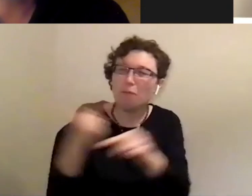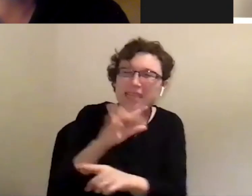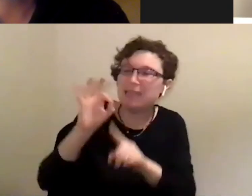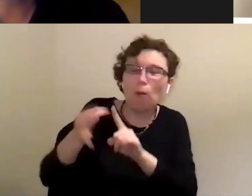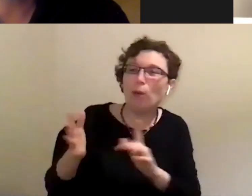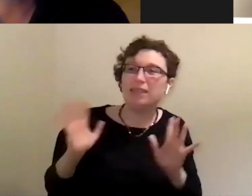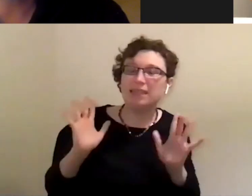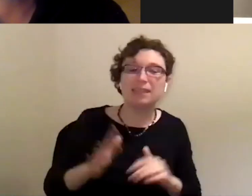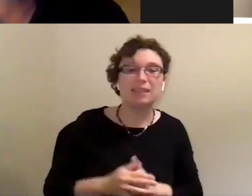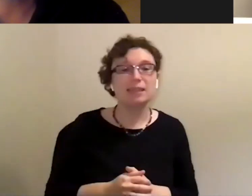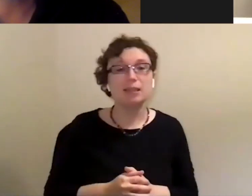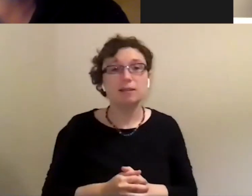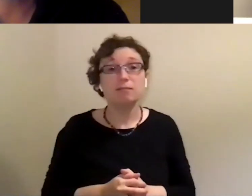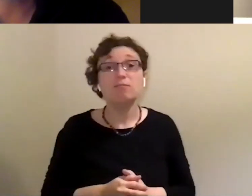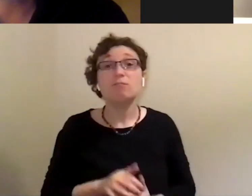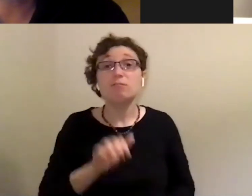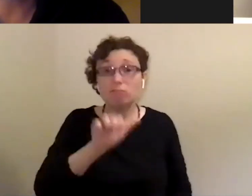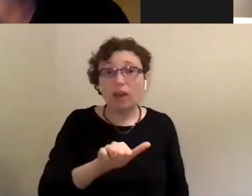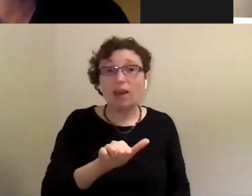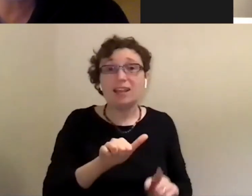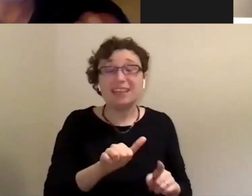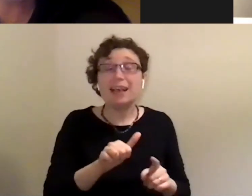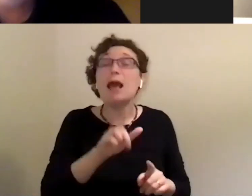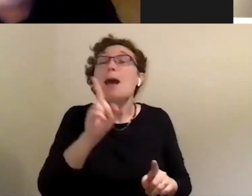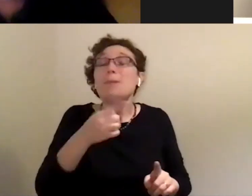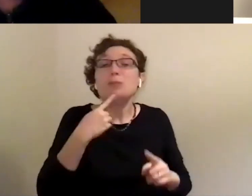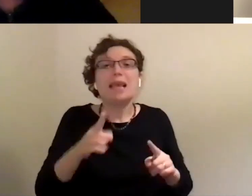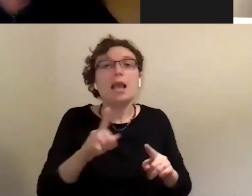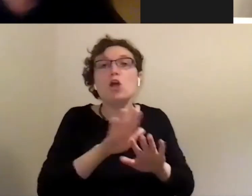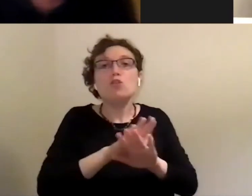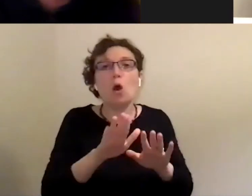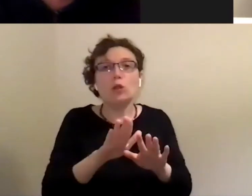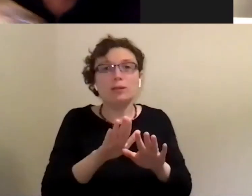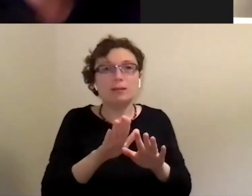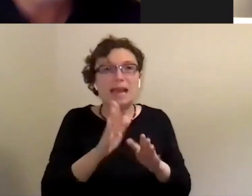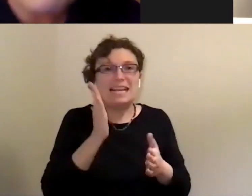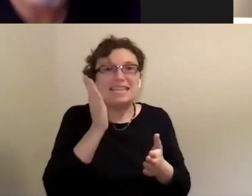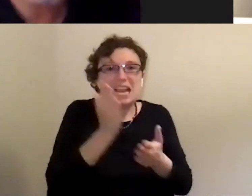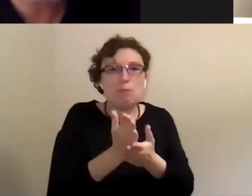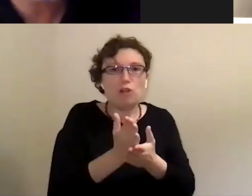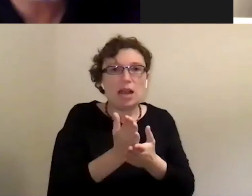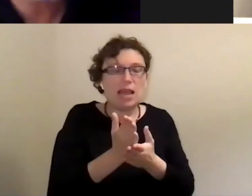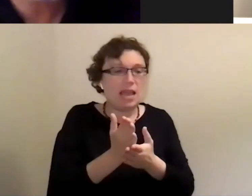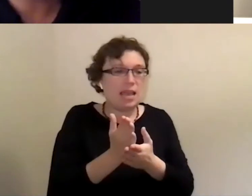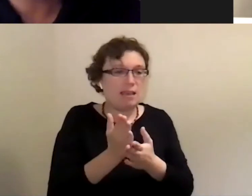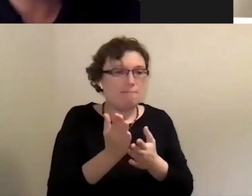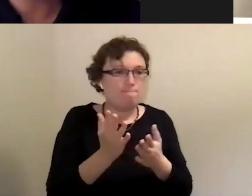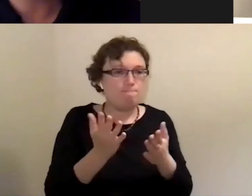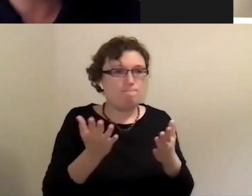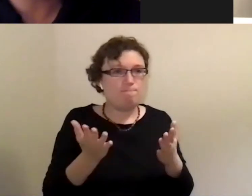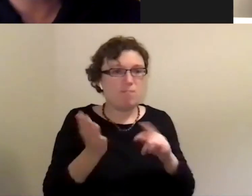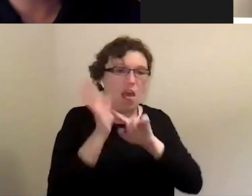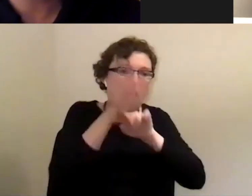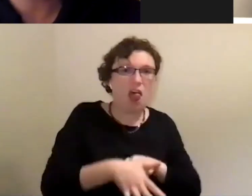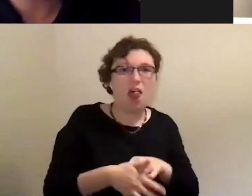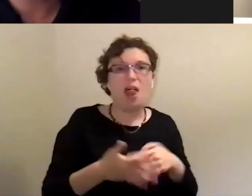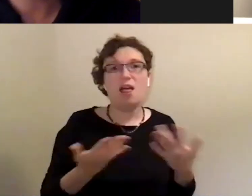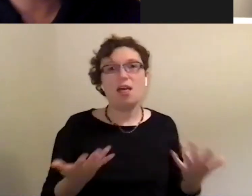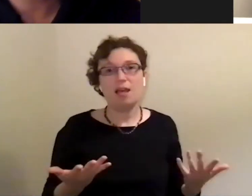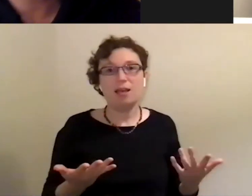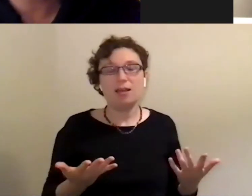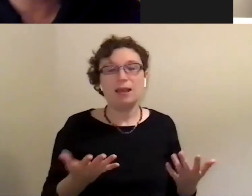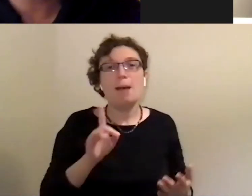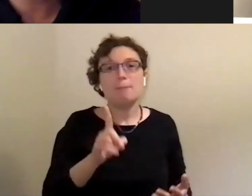say that not with bad intentions at all. Yeah, totally. But it leads you to automatically, in our mind, become someone